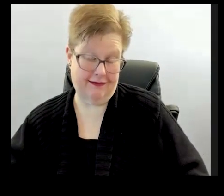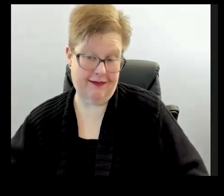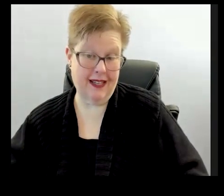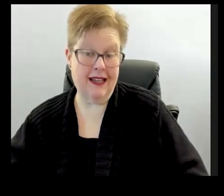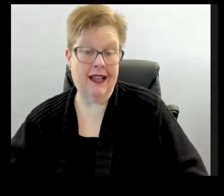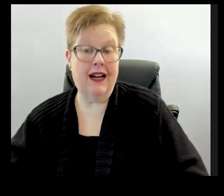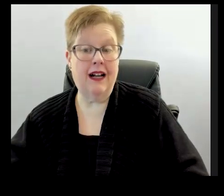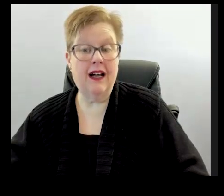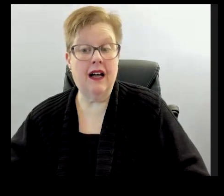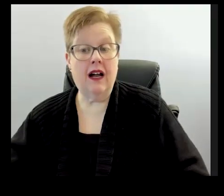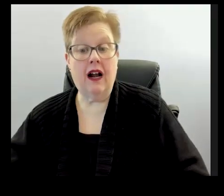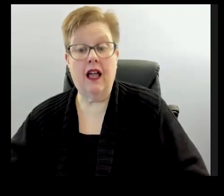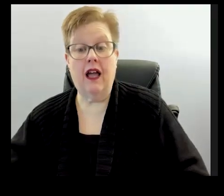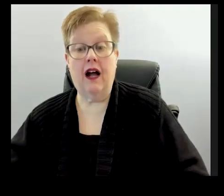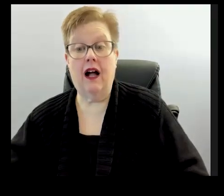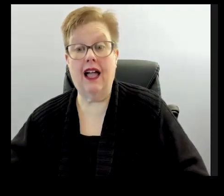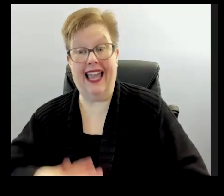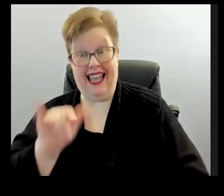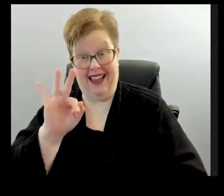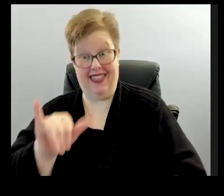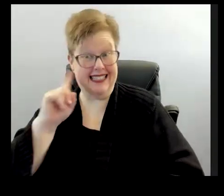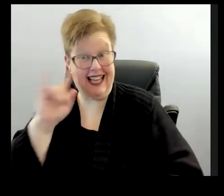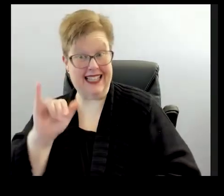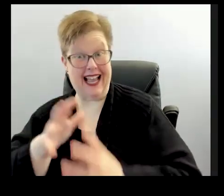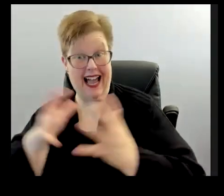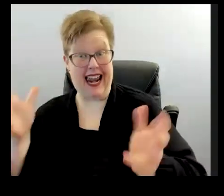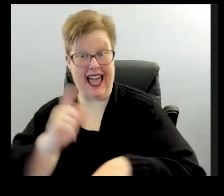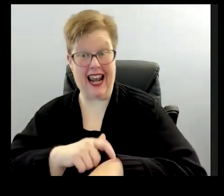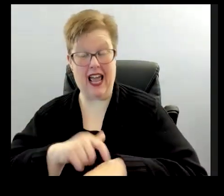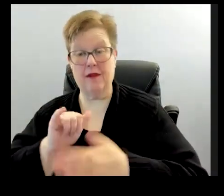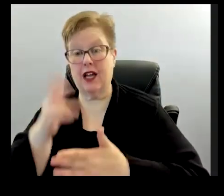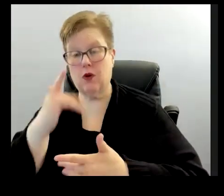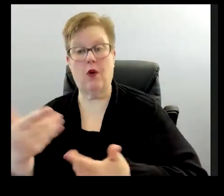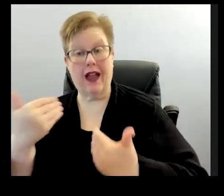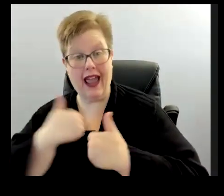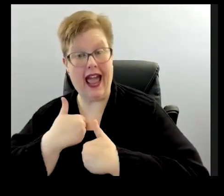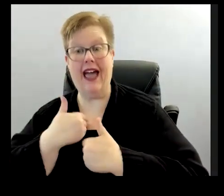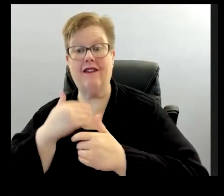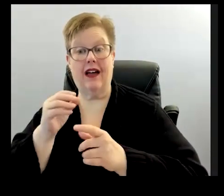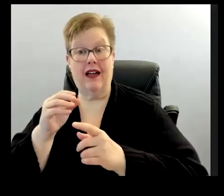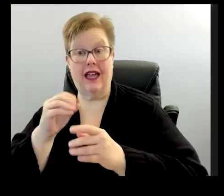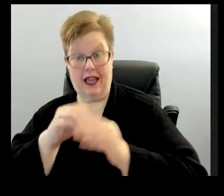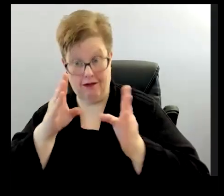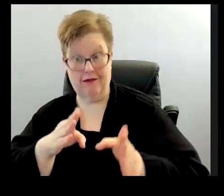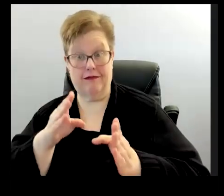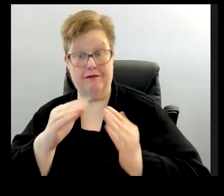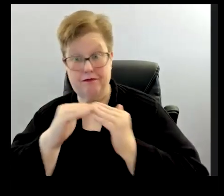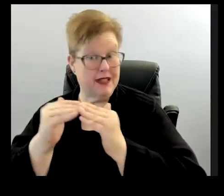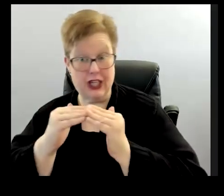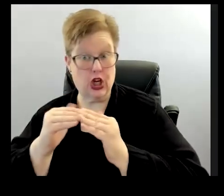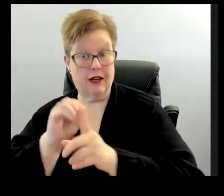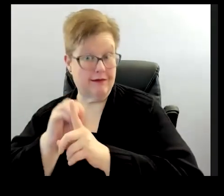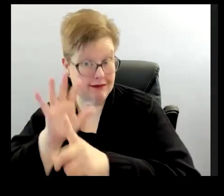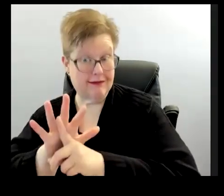And if that sounds like a lot of time, this is why we have peer mentors in orientation. Ask the peer mentors